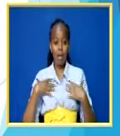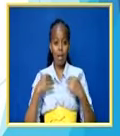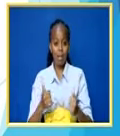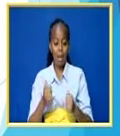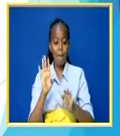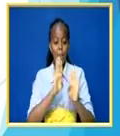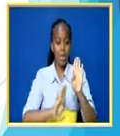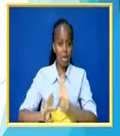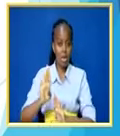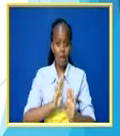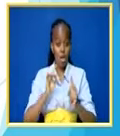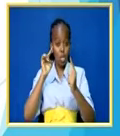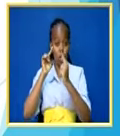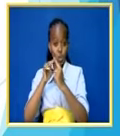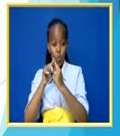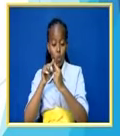to an adolescent.